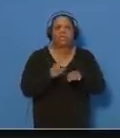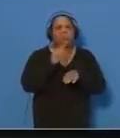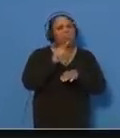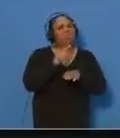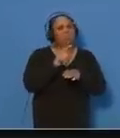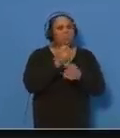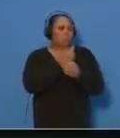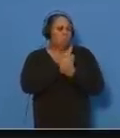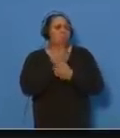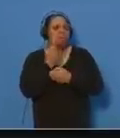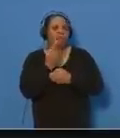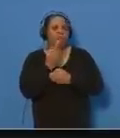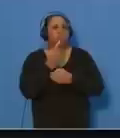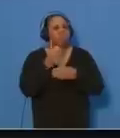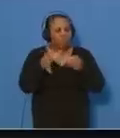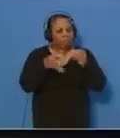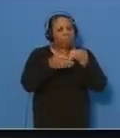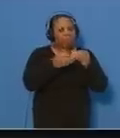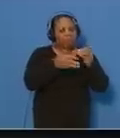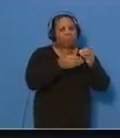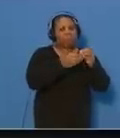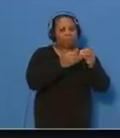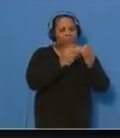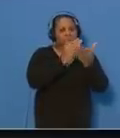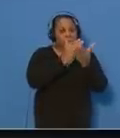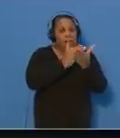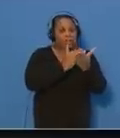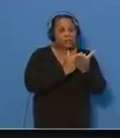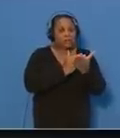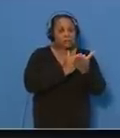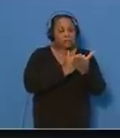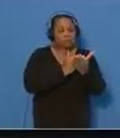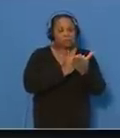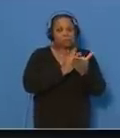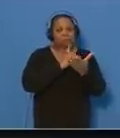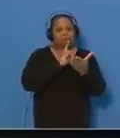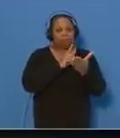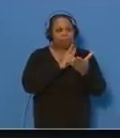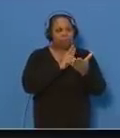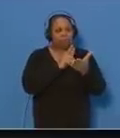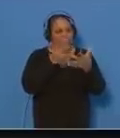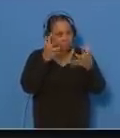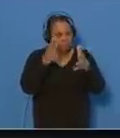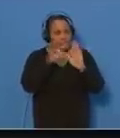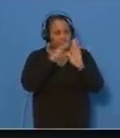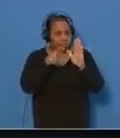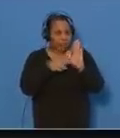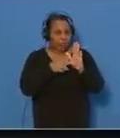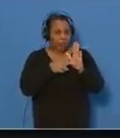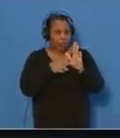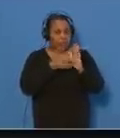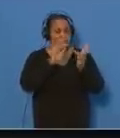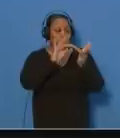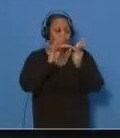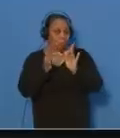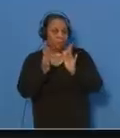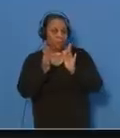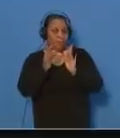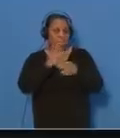one who would like to be added to the list, please make sure that you complete your registration through the government website